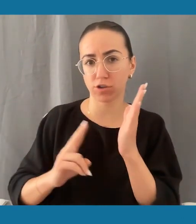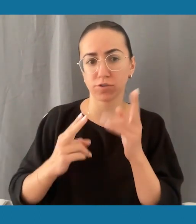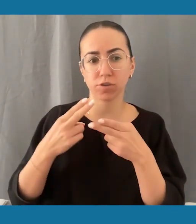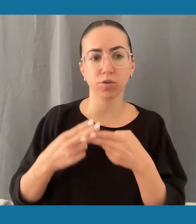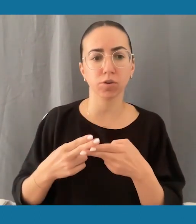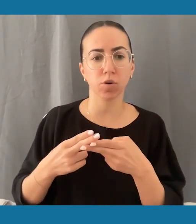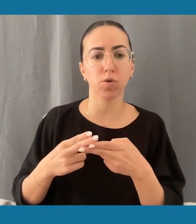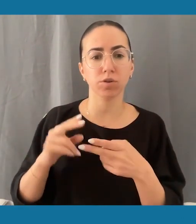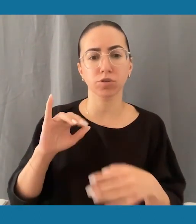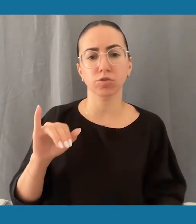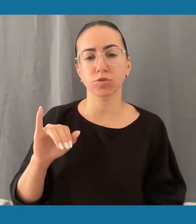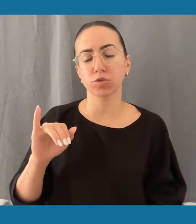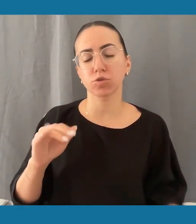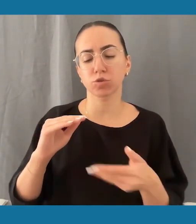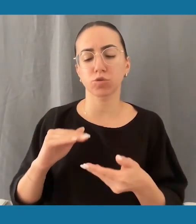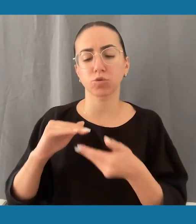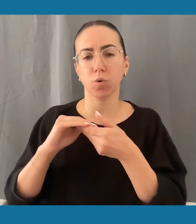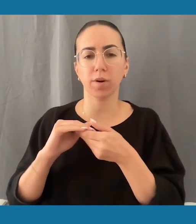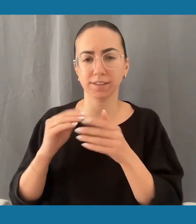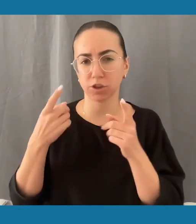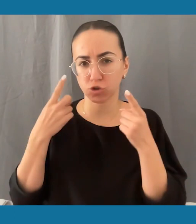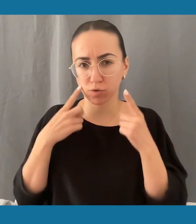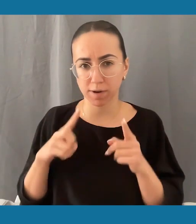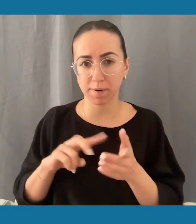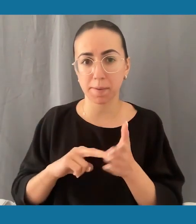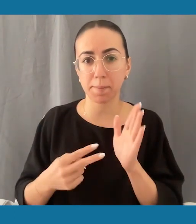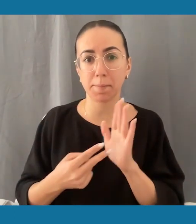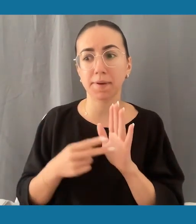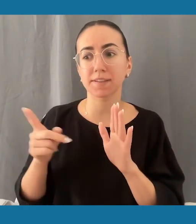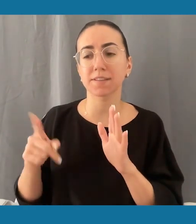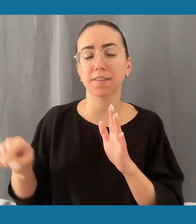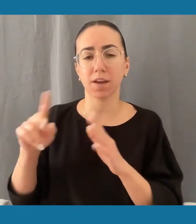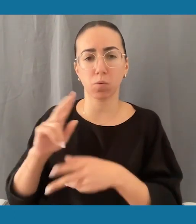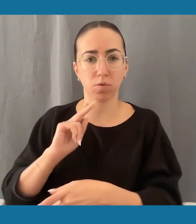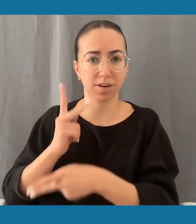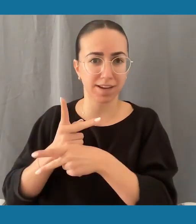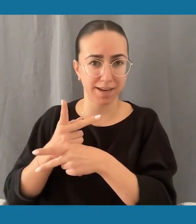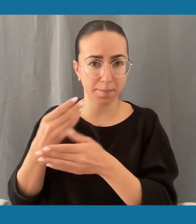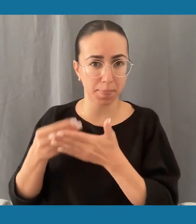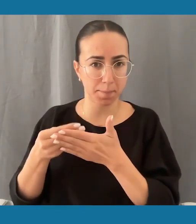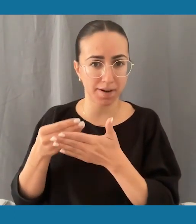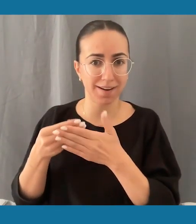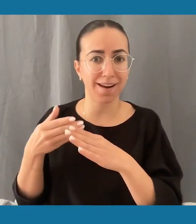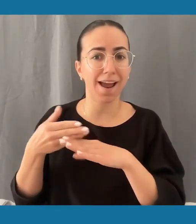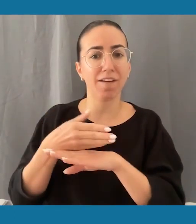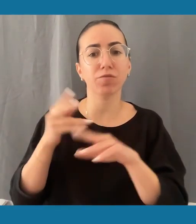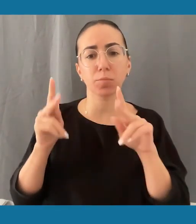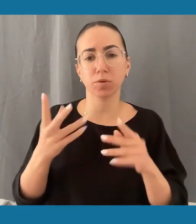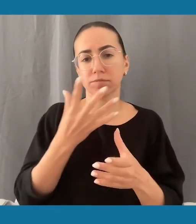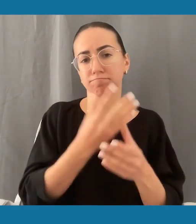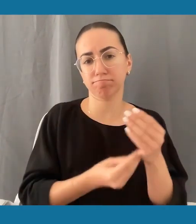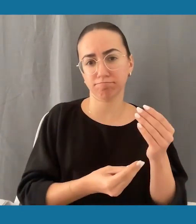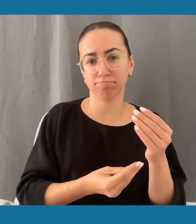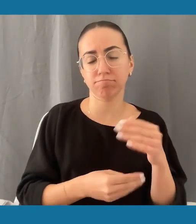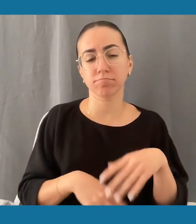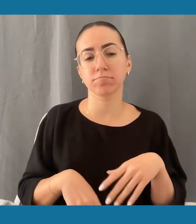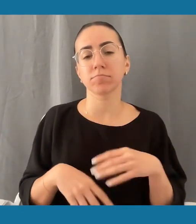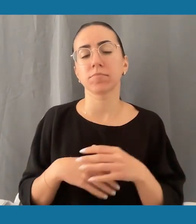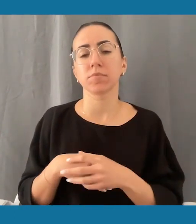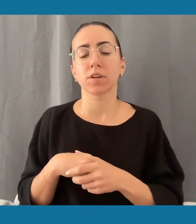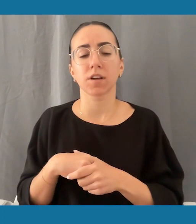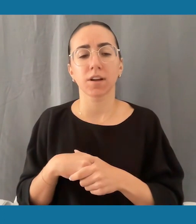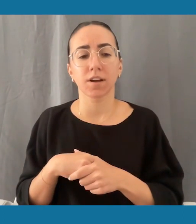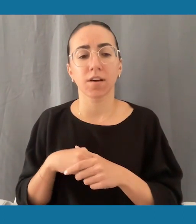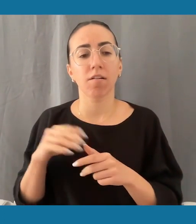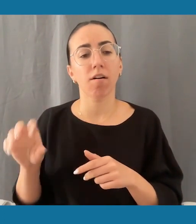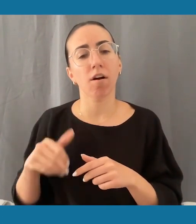joinder agreement, that allows them to keep the monies that are after the person dies in the pooled trust. Other